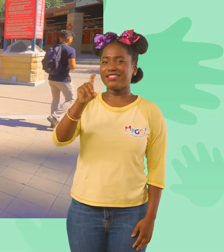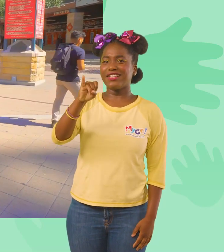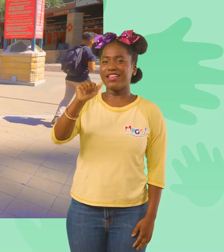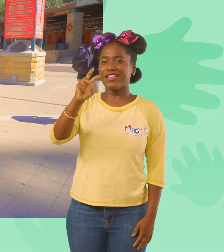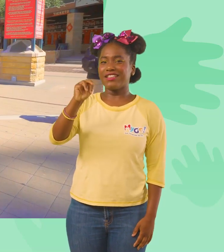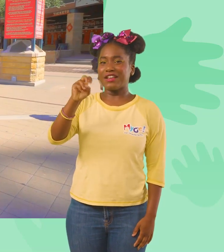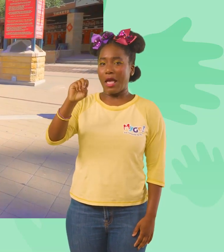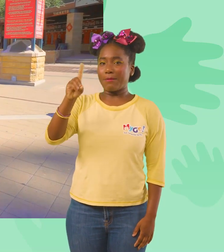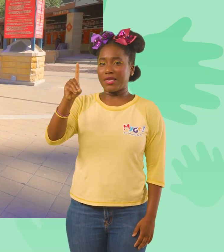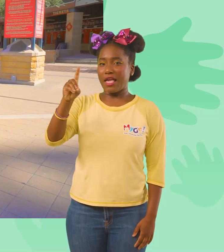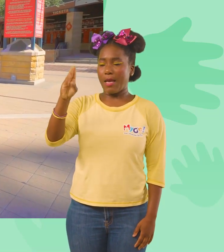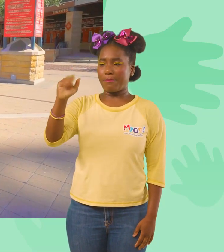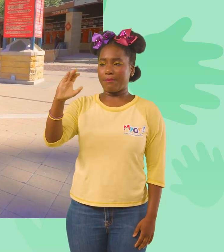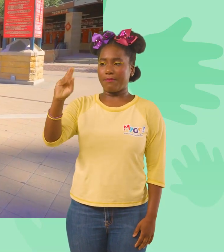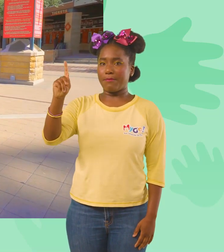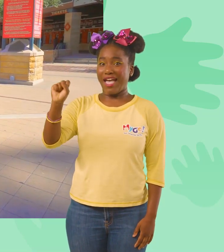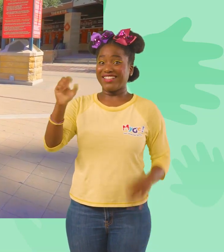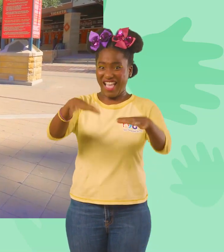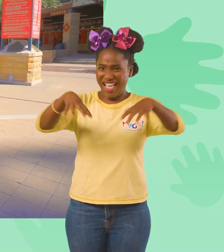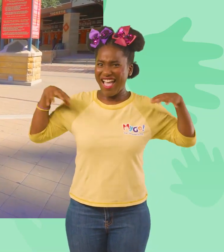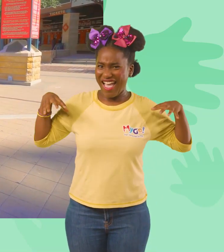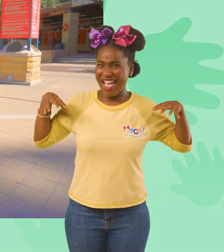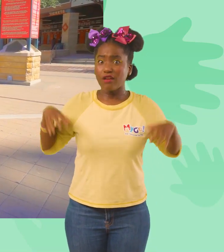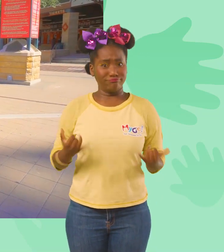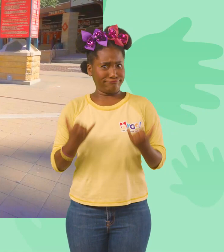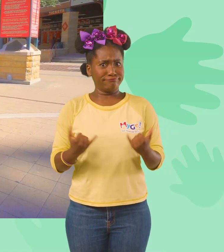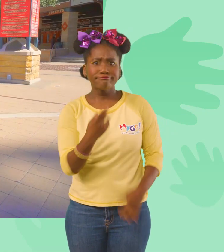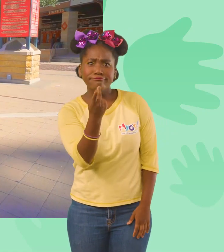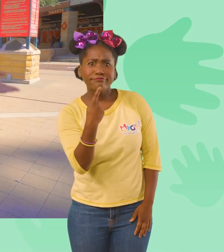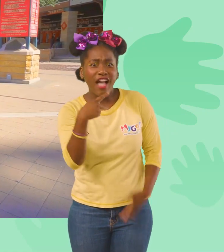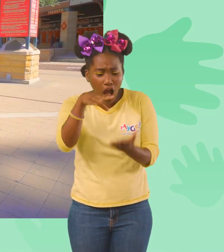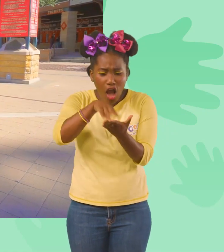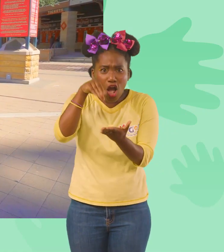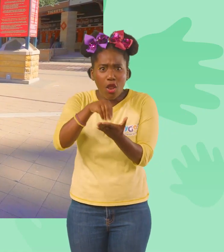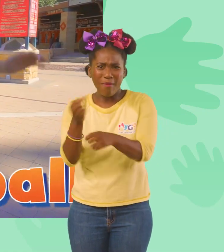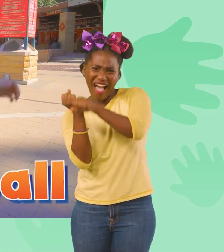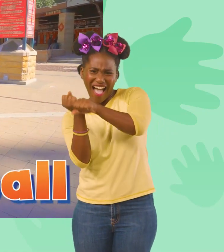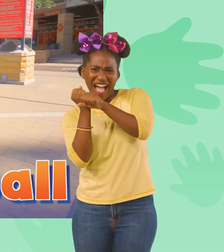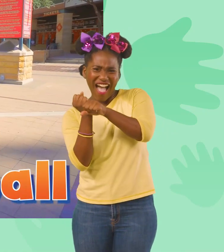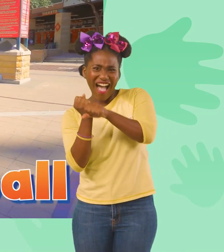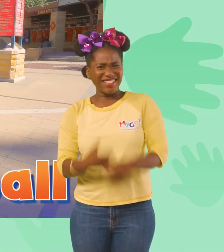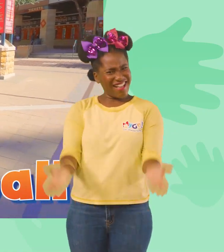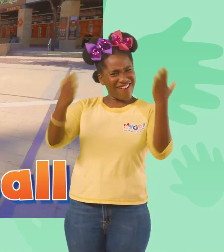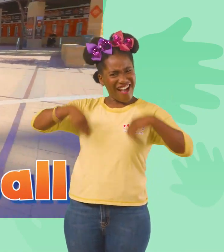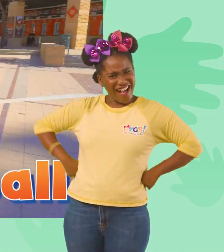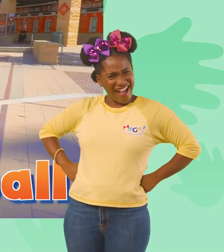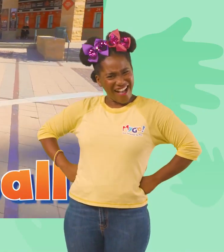Diamondback Stadium. And today, you and I are gonna learn about baseball! Come